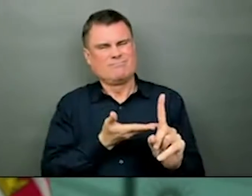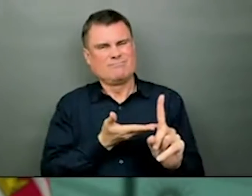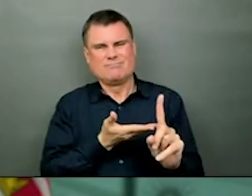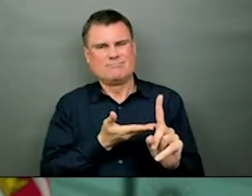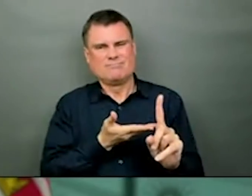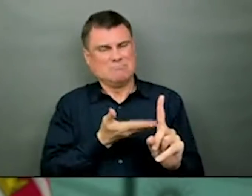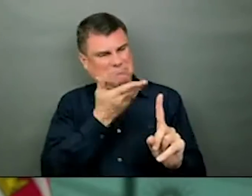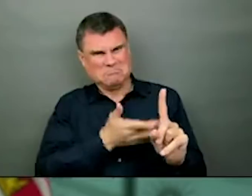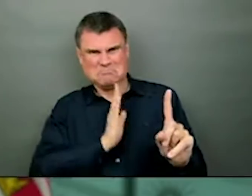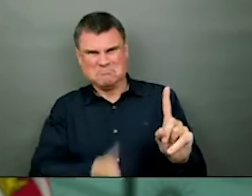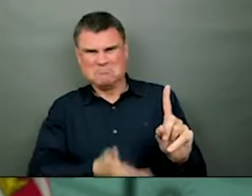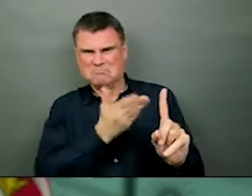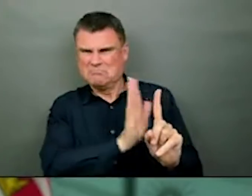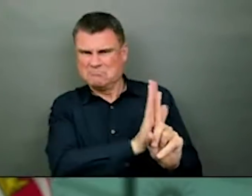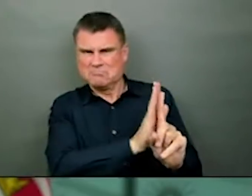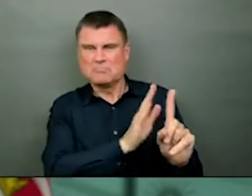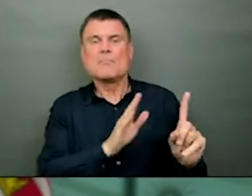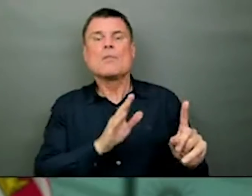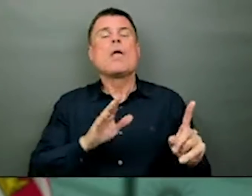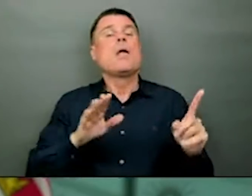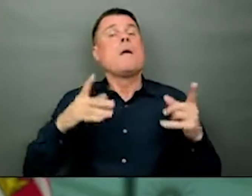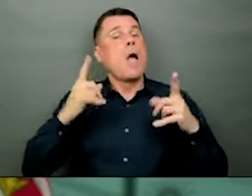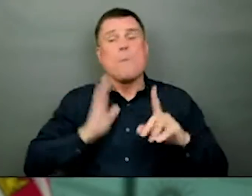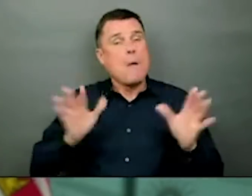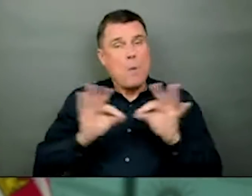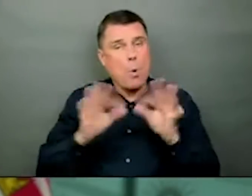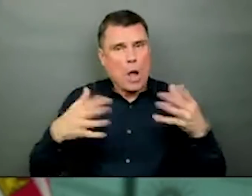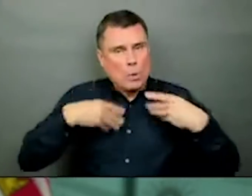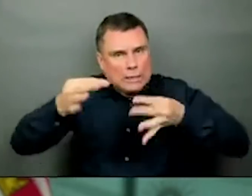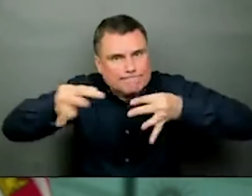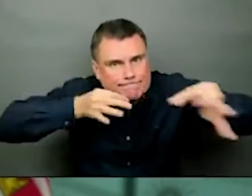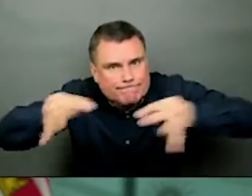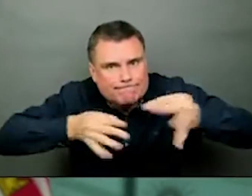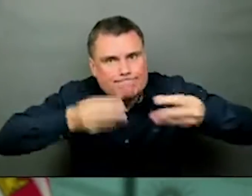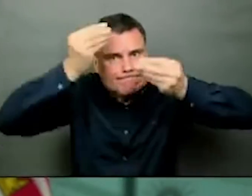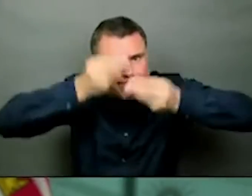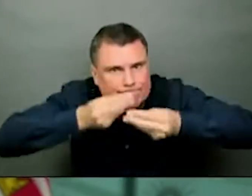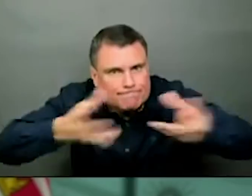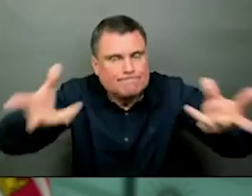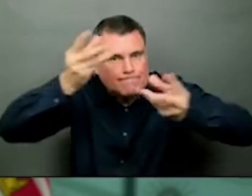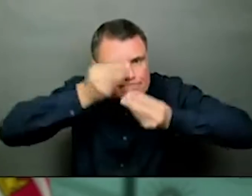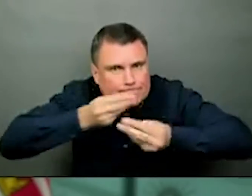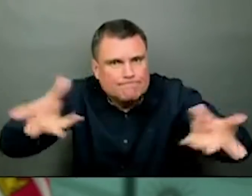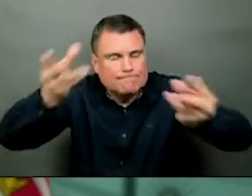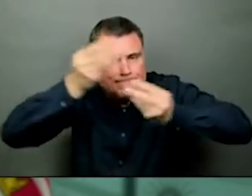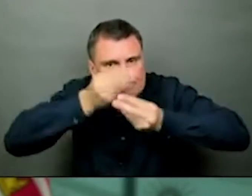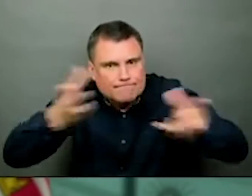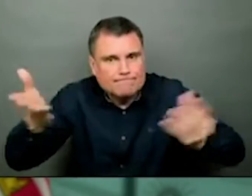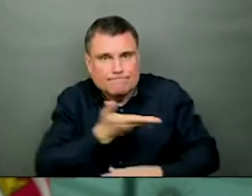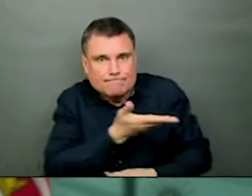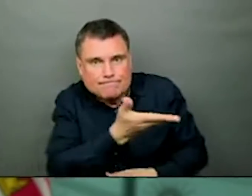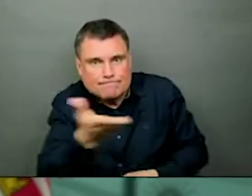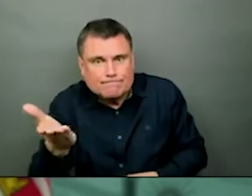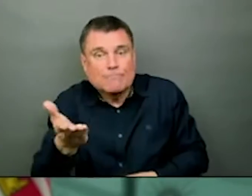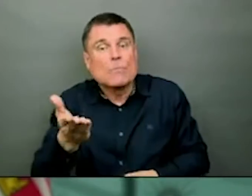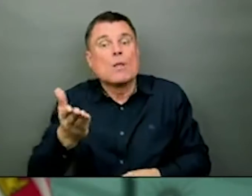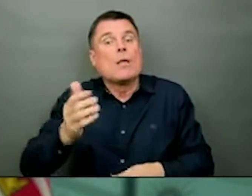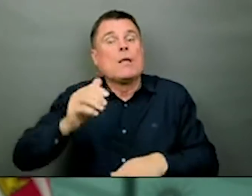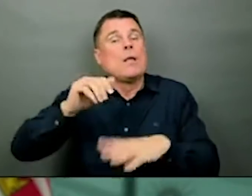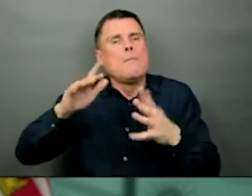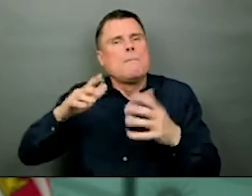really not delay and get a test right now. But absolutely no one who presents for testing should be or is